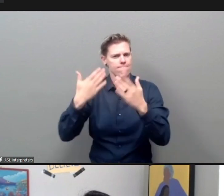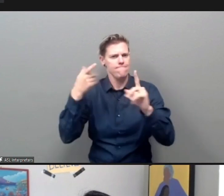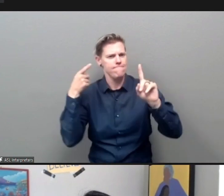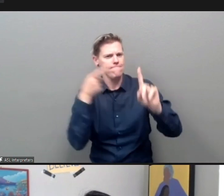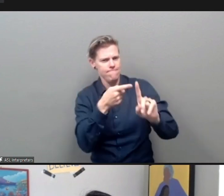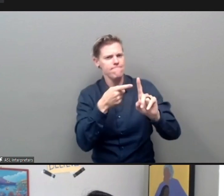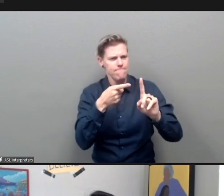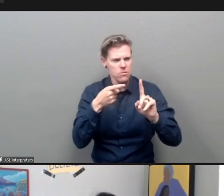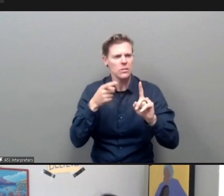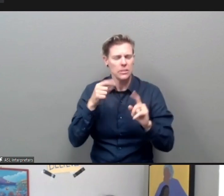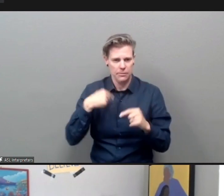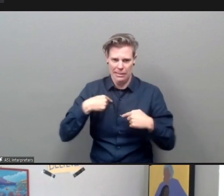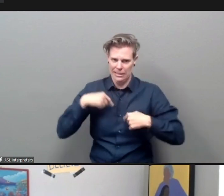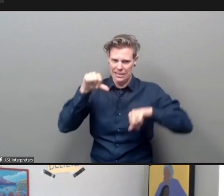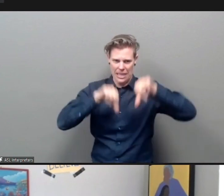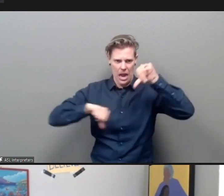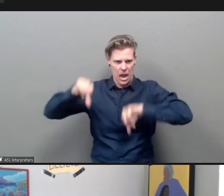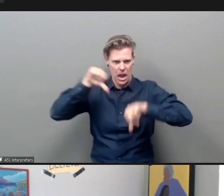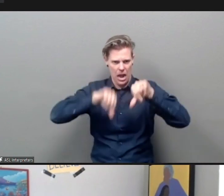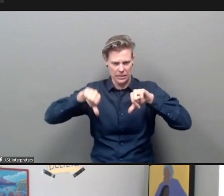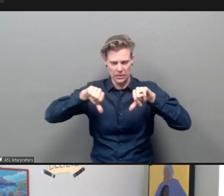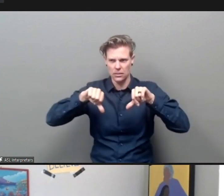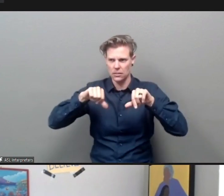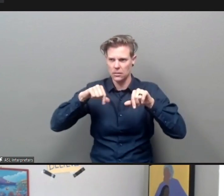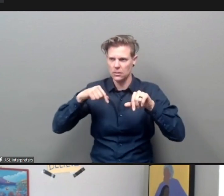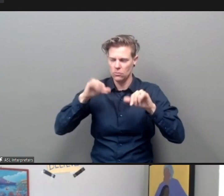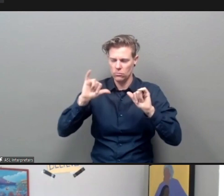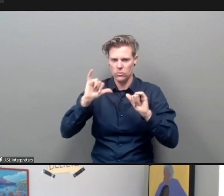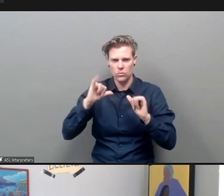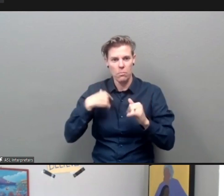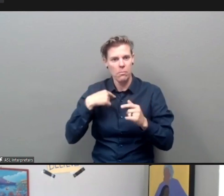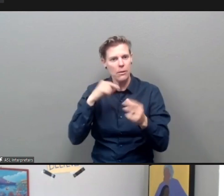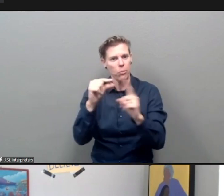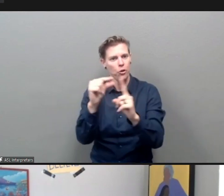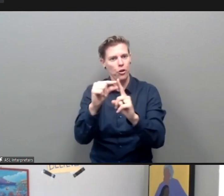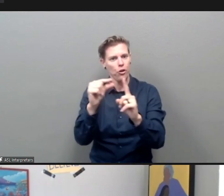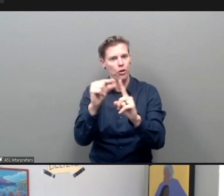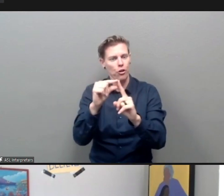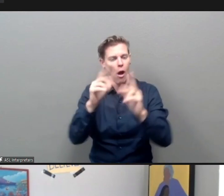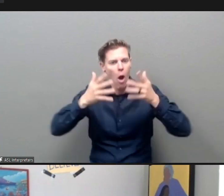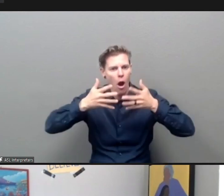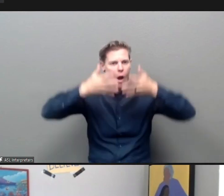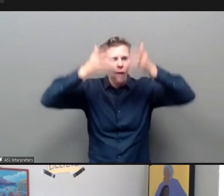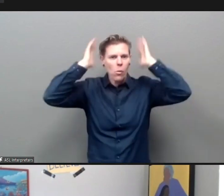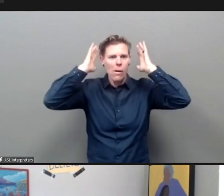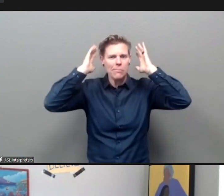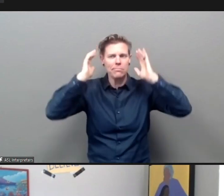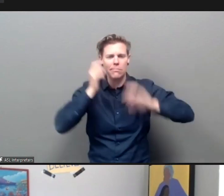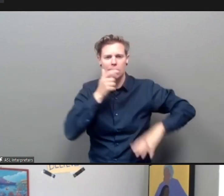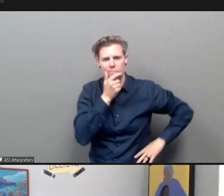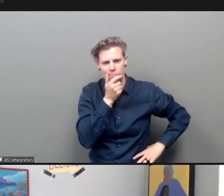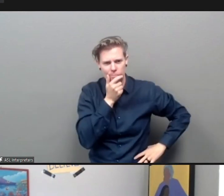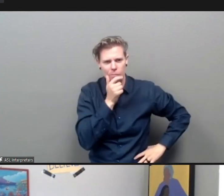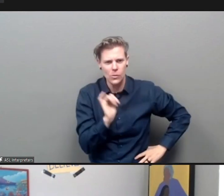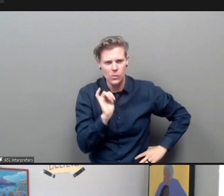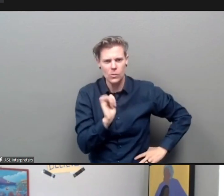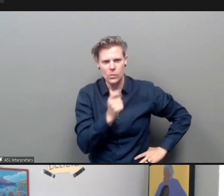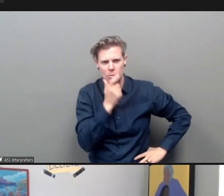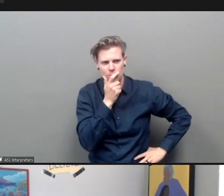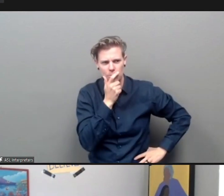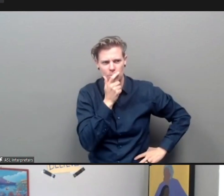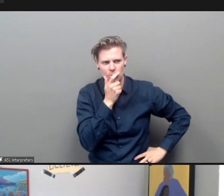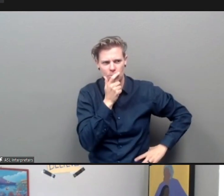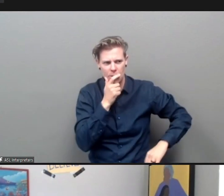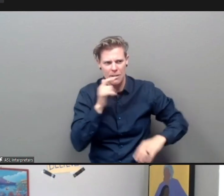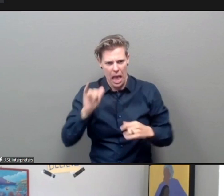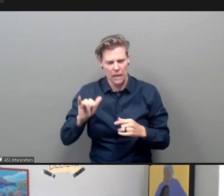probably overwhelmed is not like a specific scientific word for the situation or in healthcare. It's an emotional word. I think